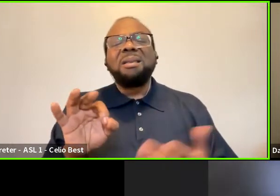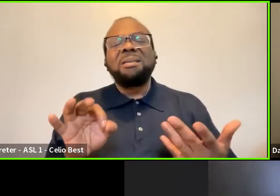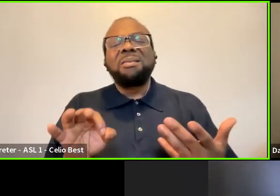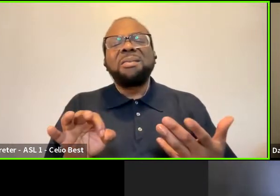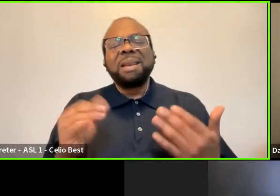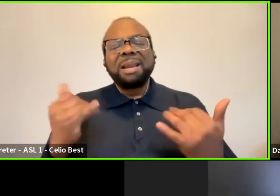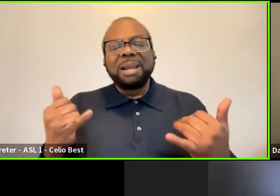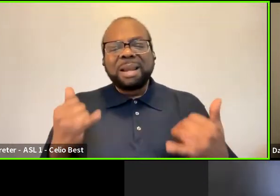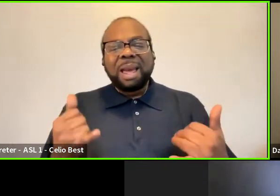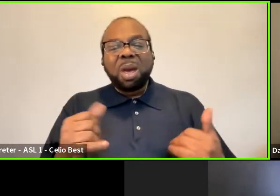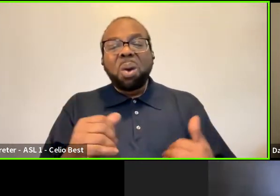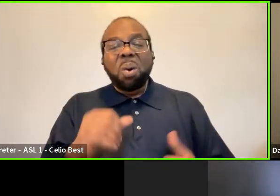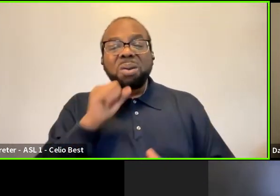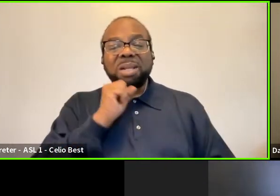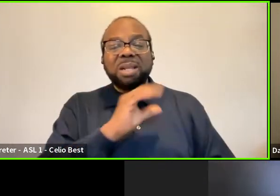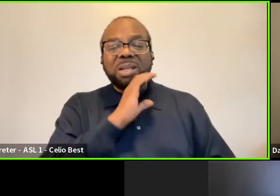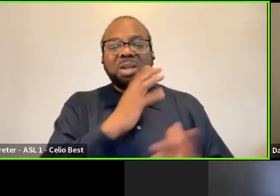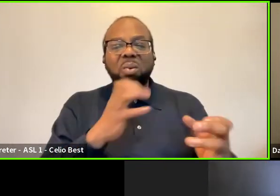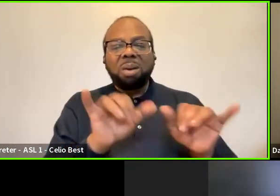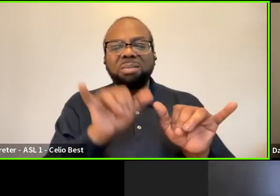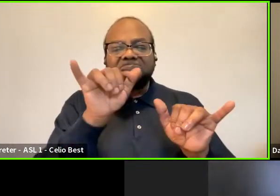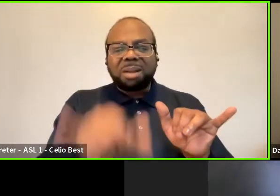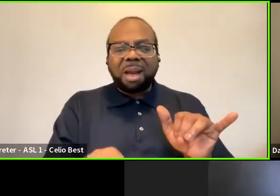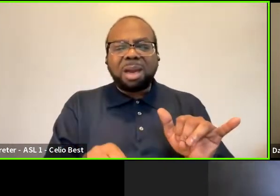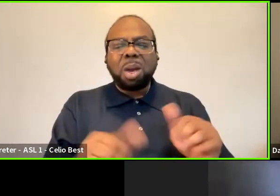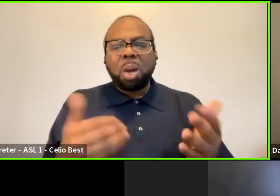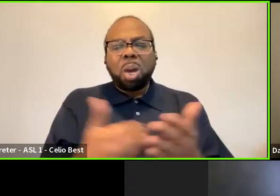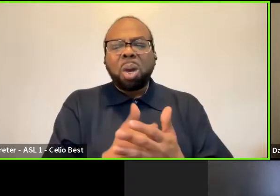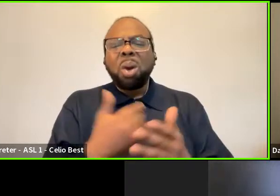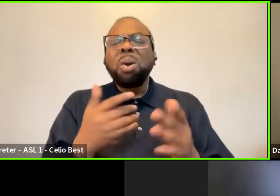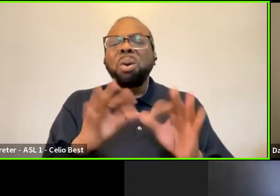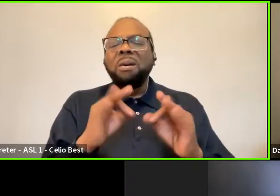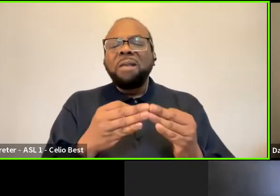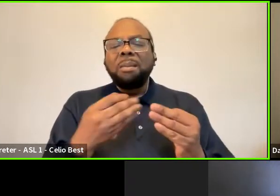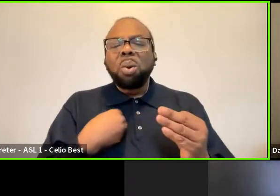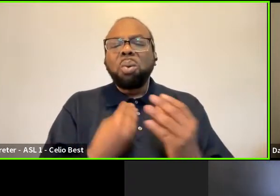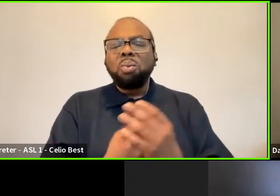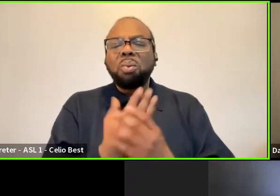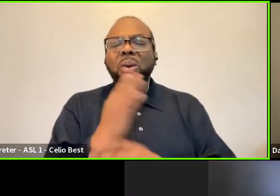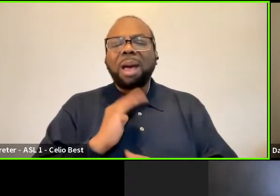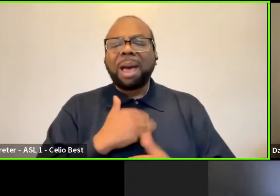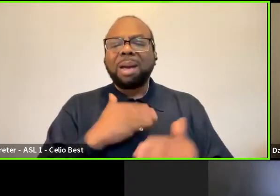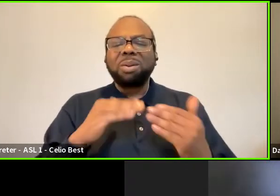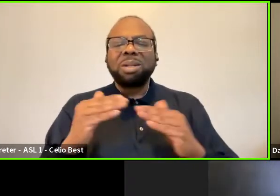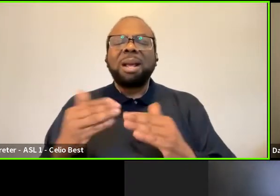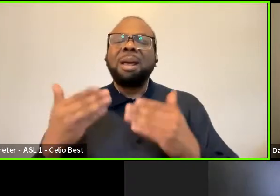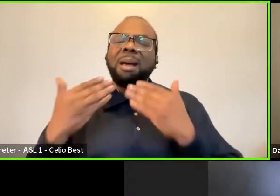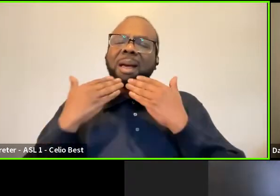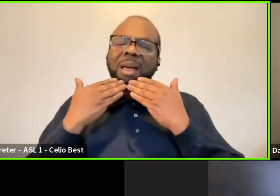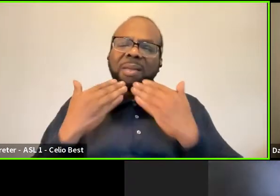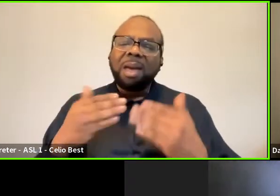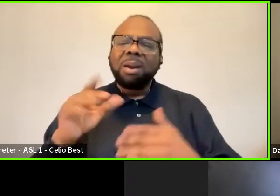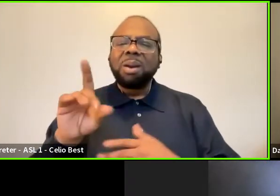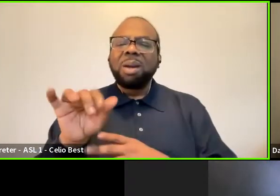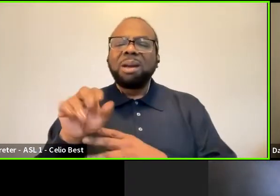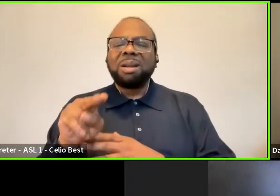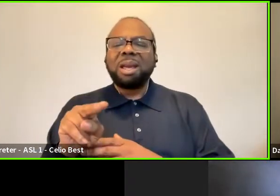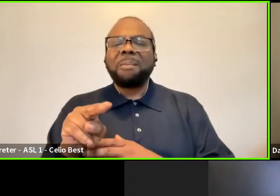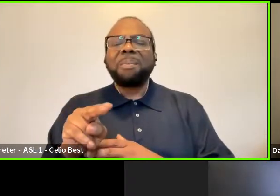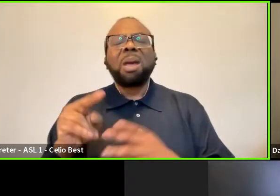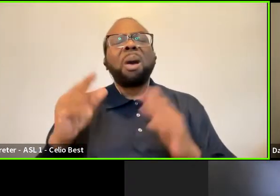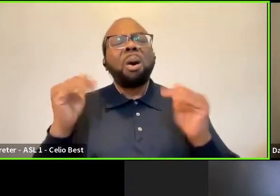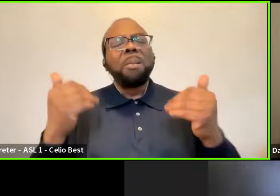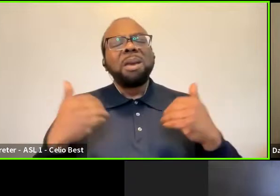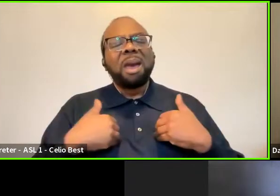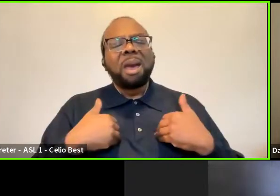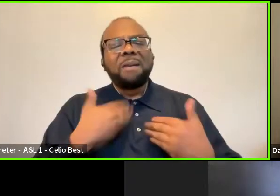to age in place, and for those new families that are growing in our city. Dan, thank you, and I hope that we have good, healthy dialogue